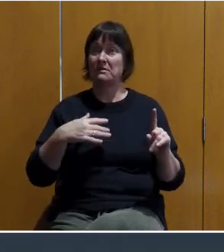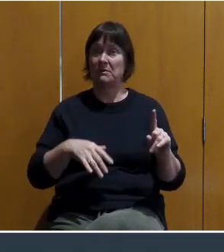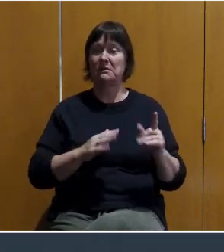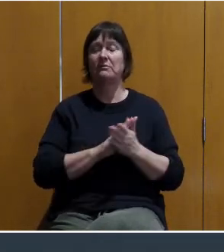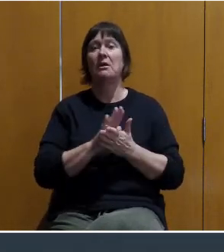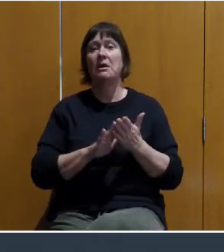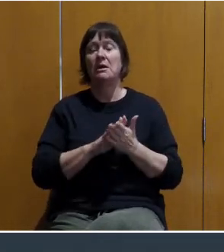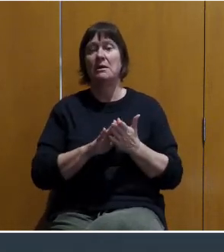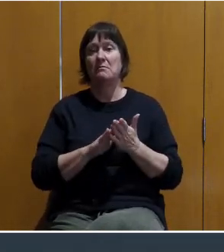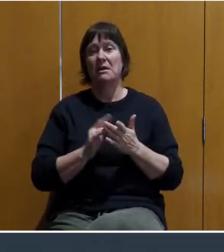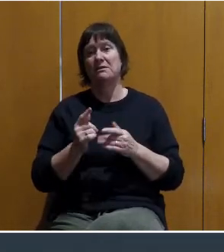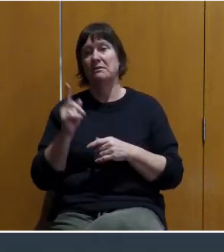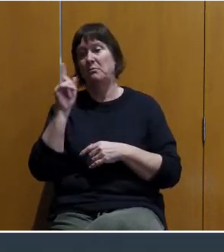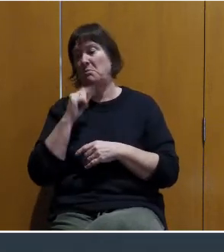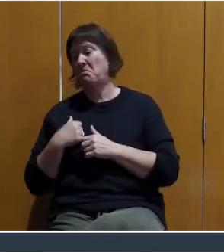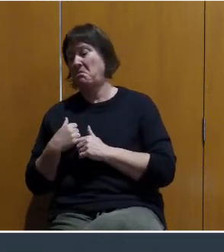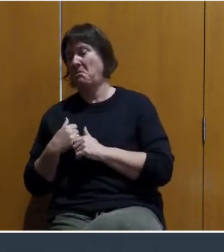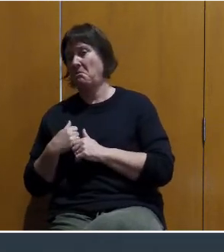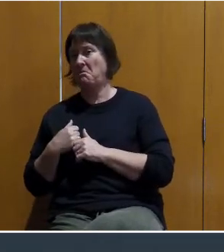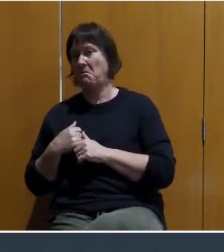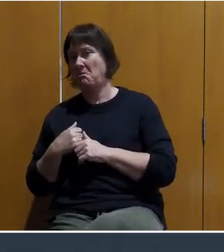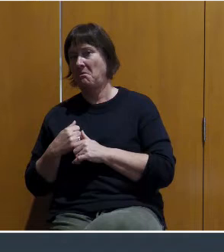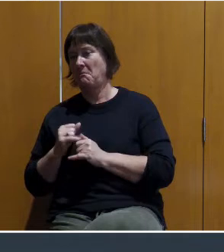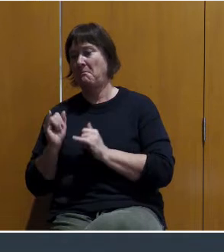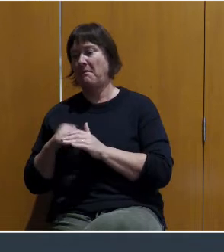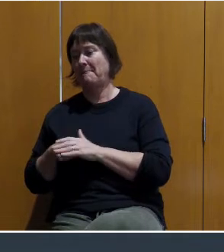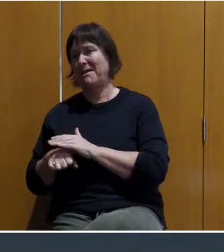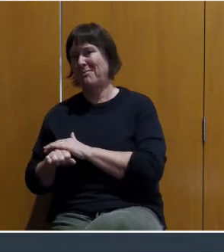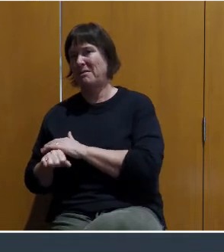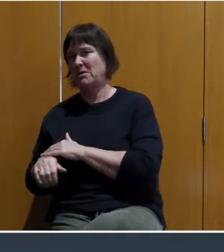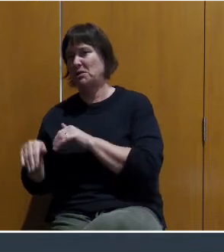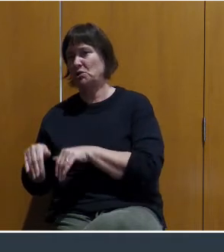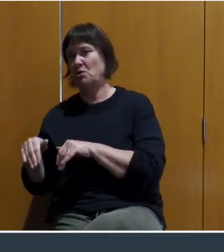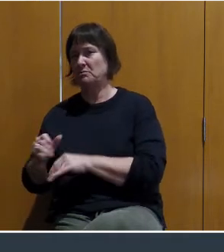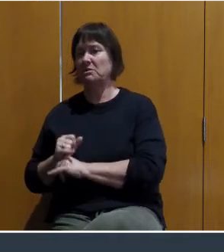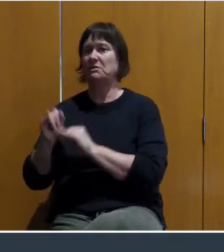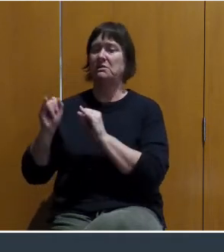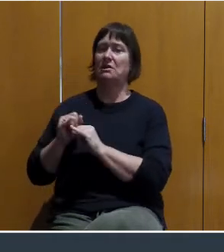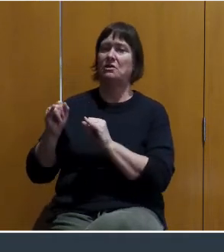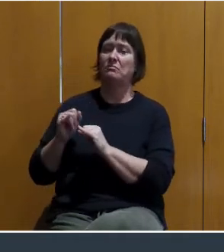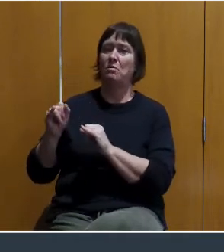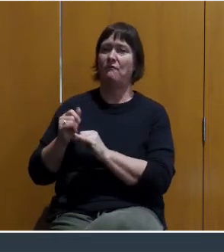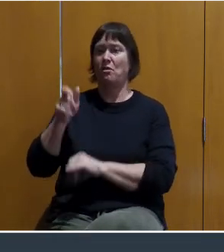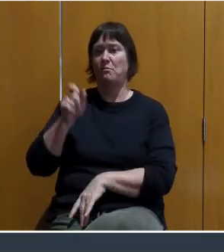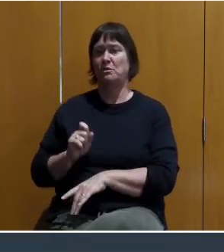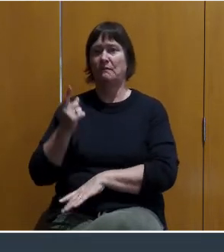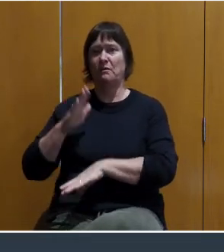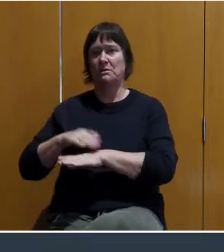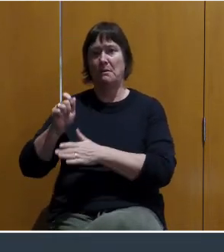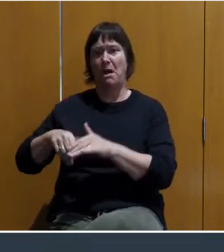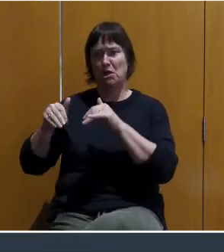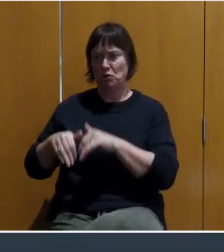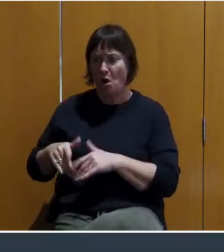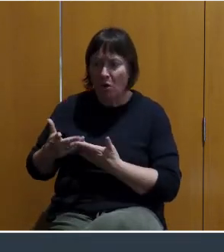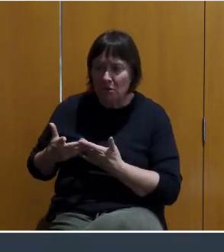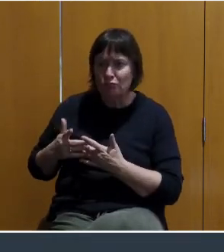to a market for backyard breeding, which is a minefield for the unsuspecting, uneducated, first-time dog owner. We